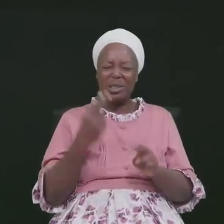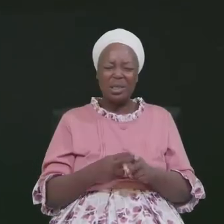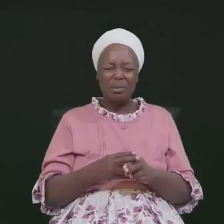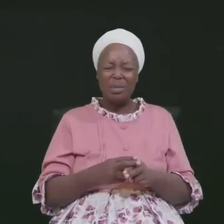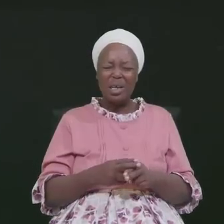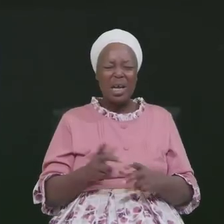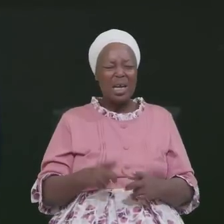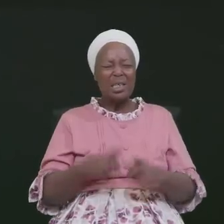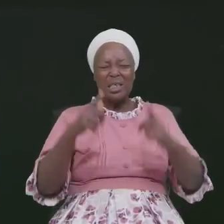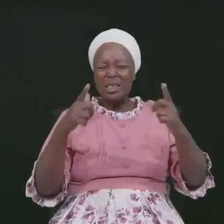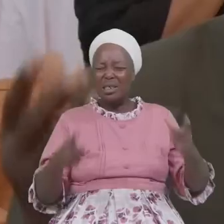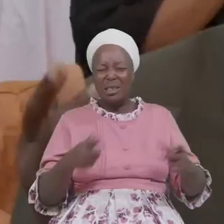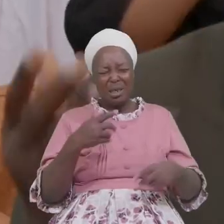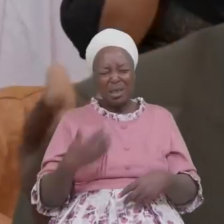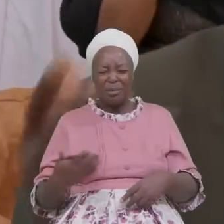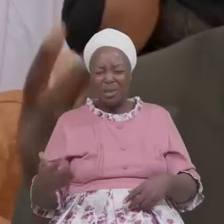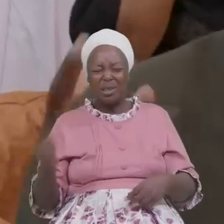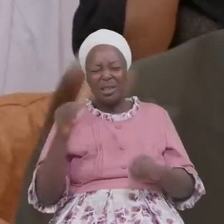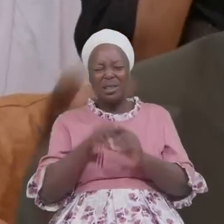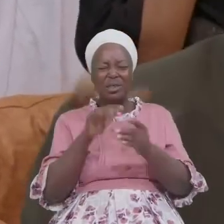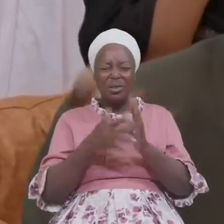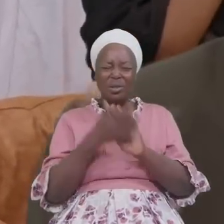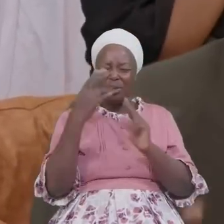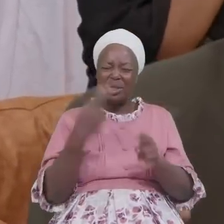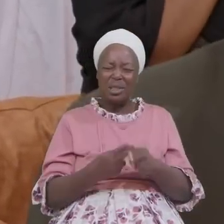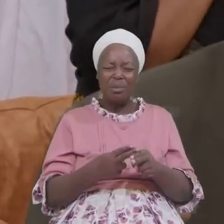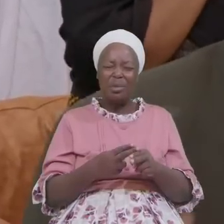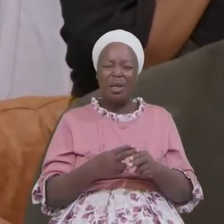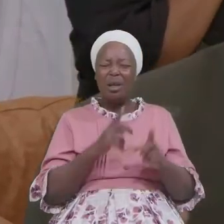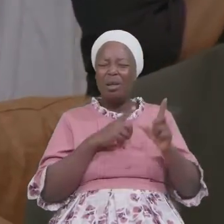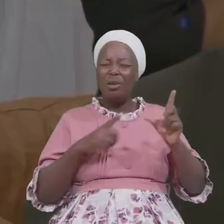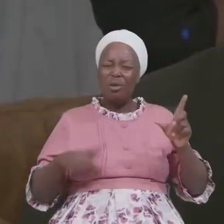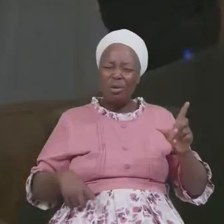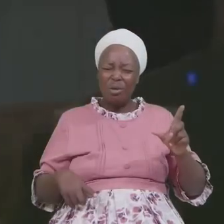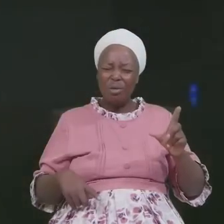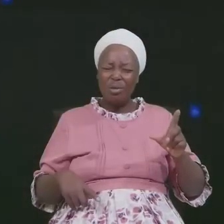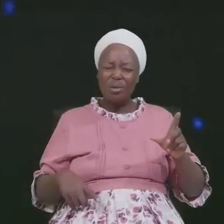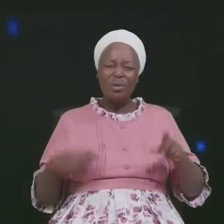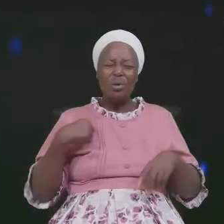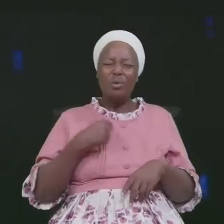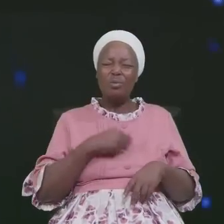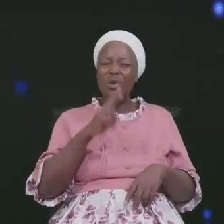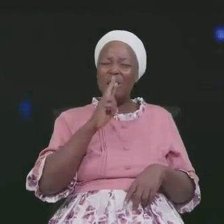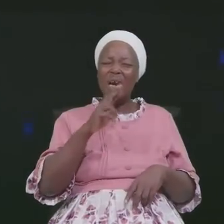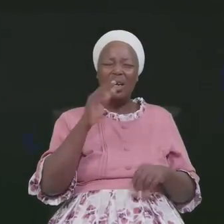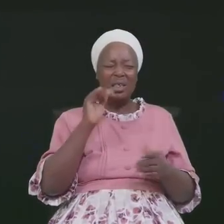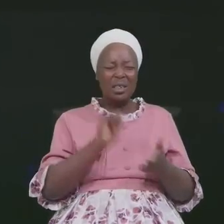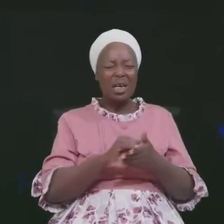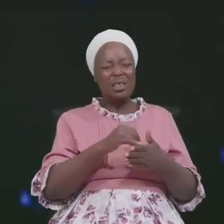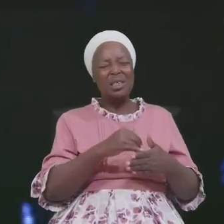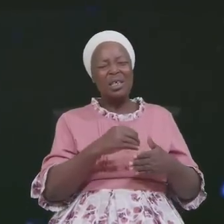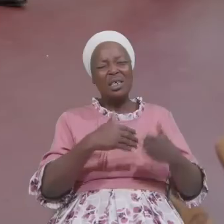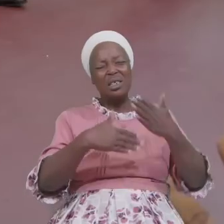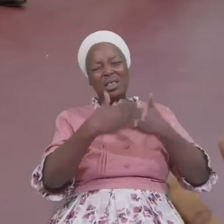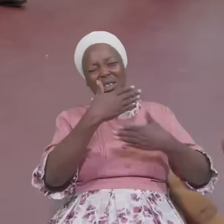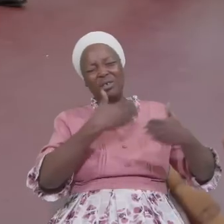Untold resources. And Lord, we are that generation that will conquer